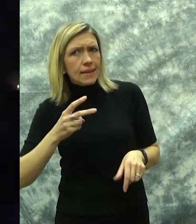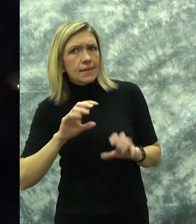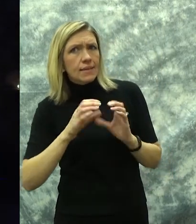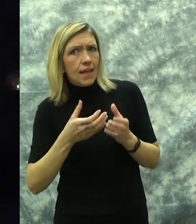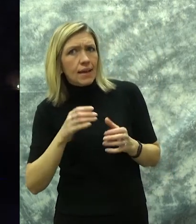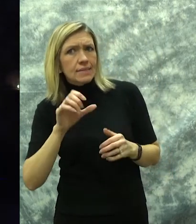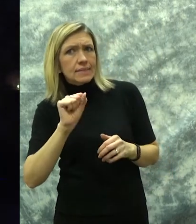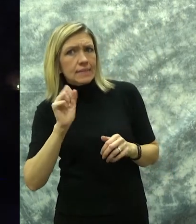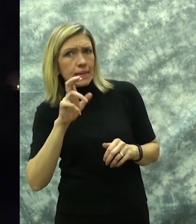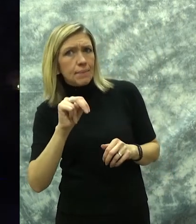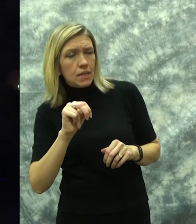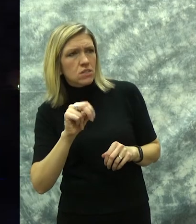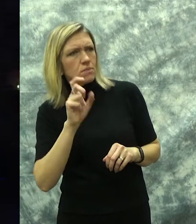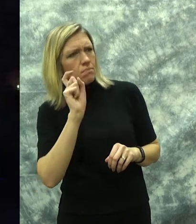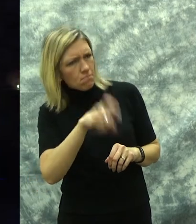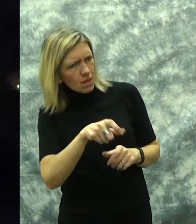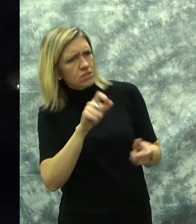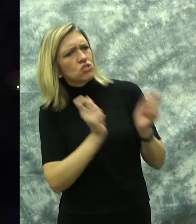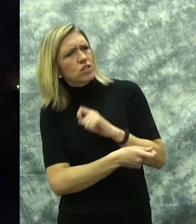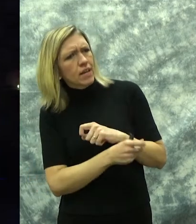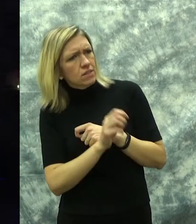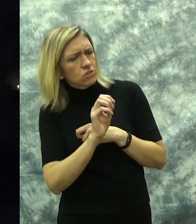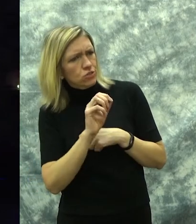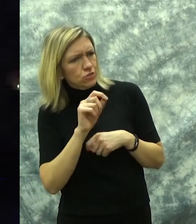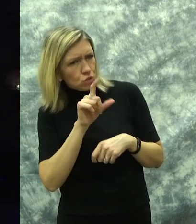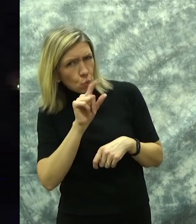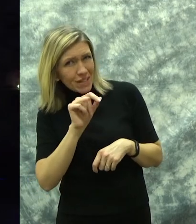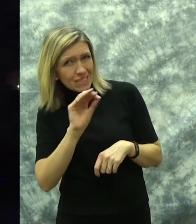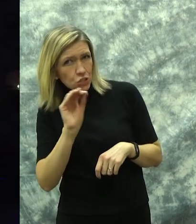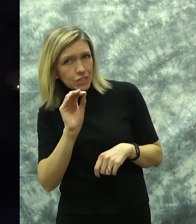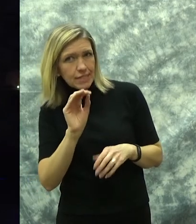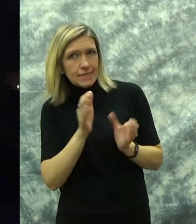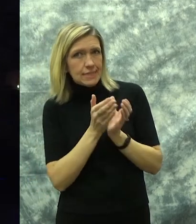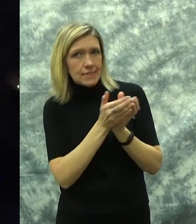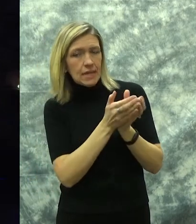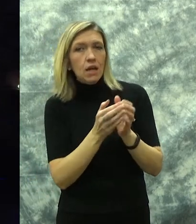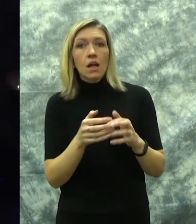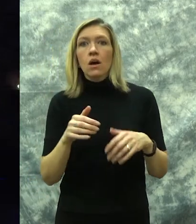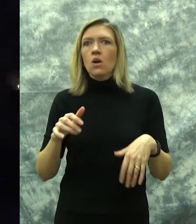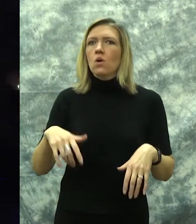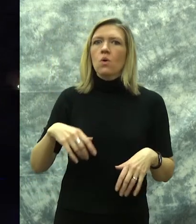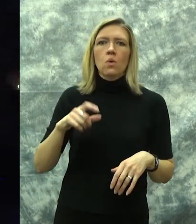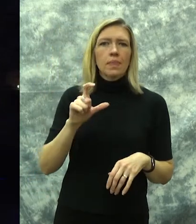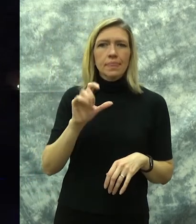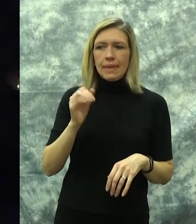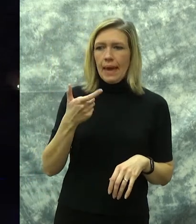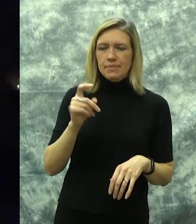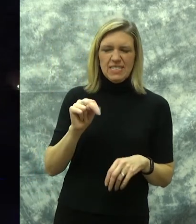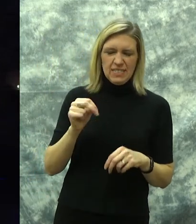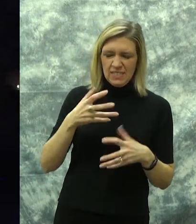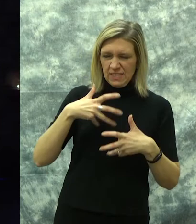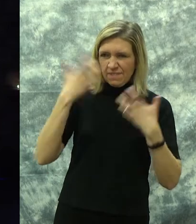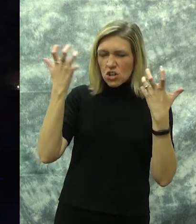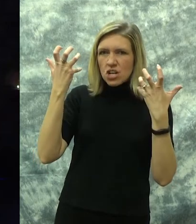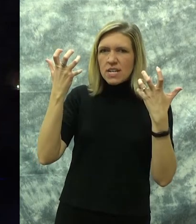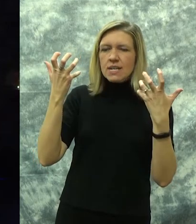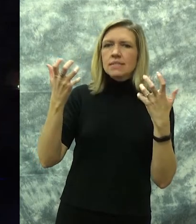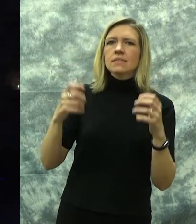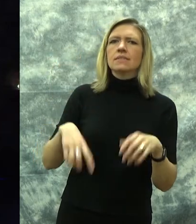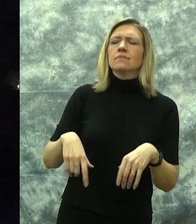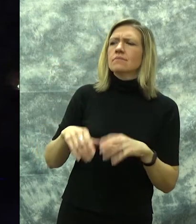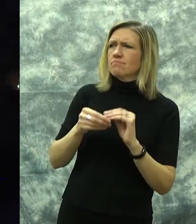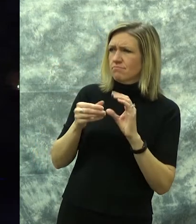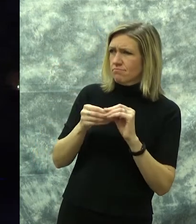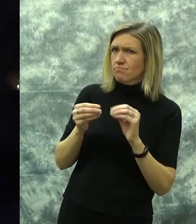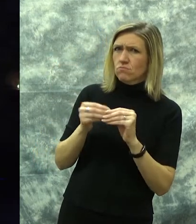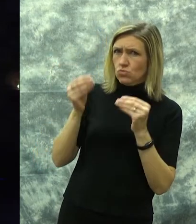better change course 20 degrees. And by that time, the captain was furious. He spit out, send, I'm a battleship,